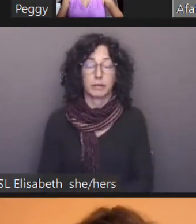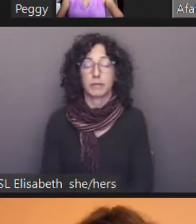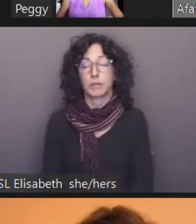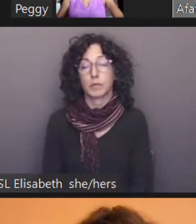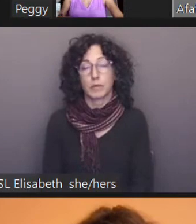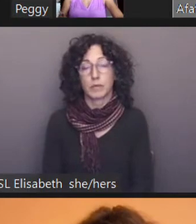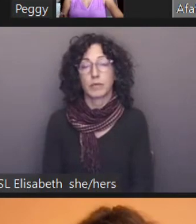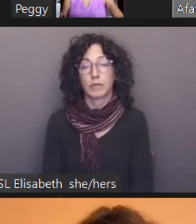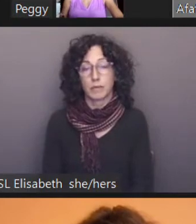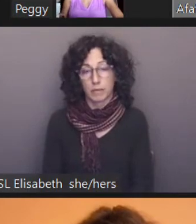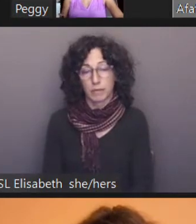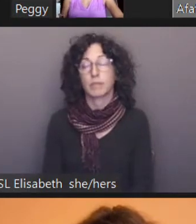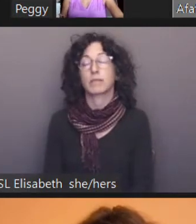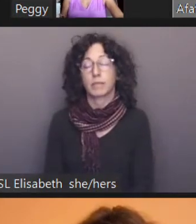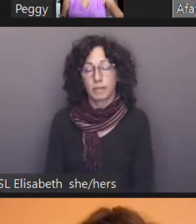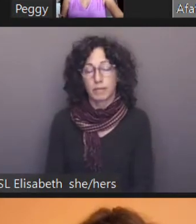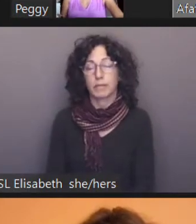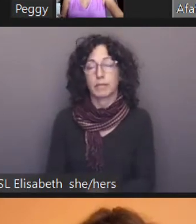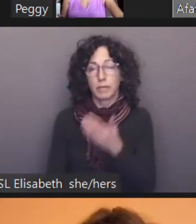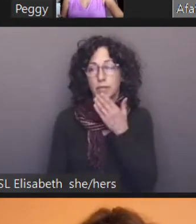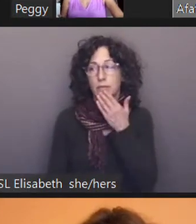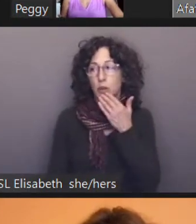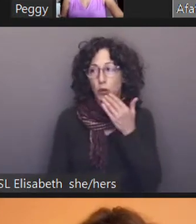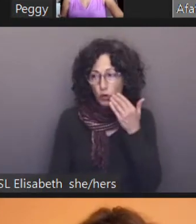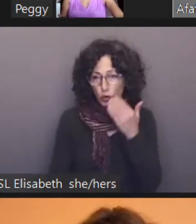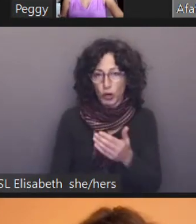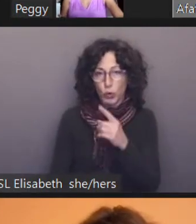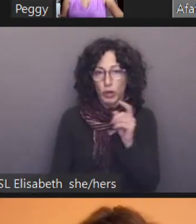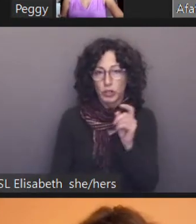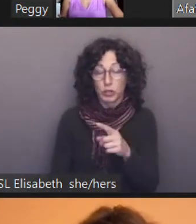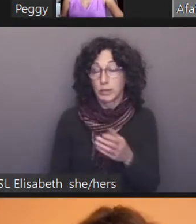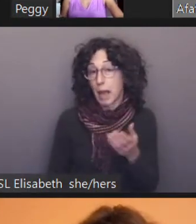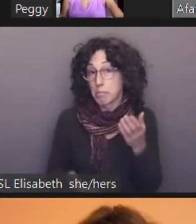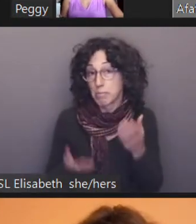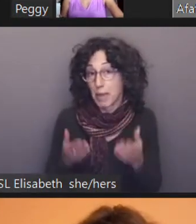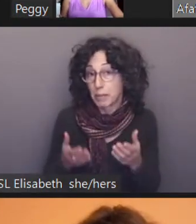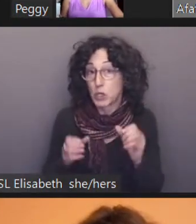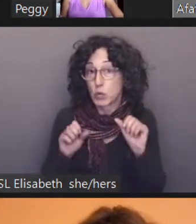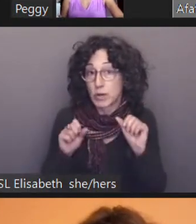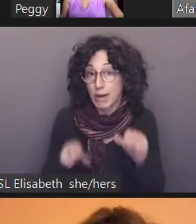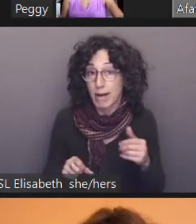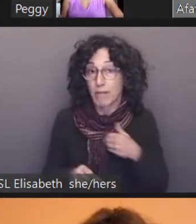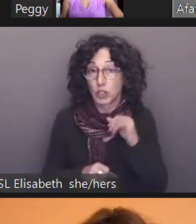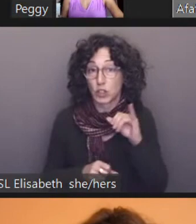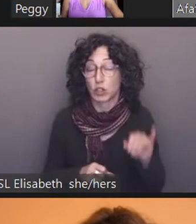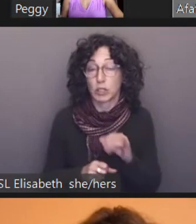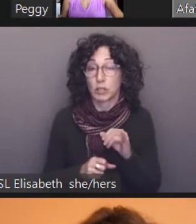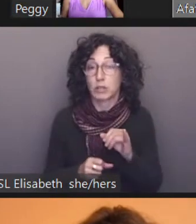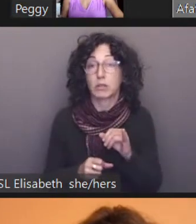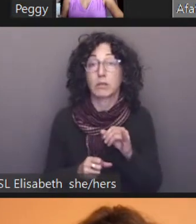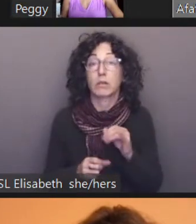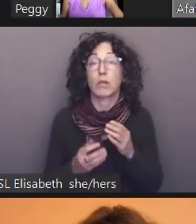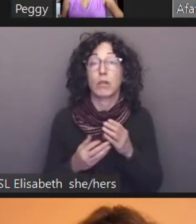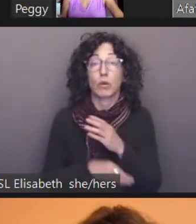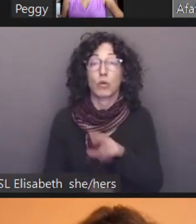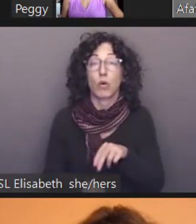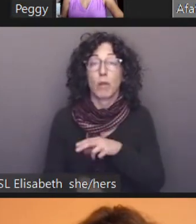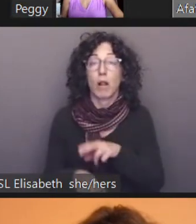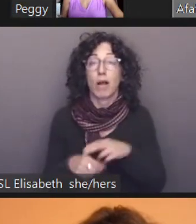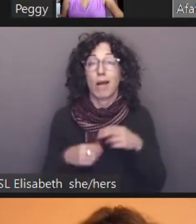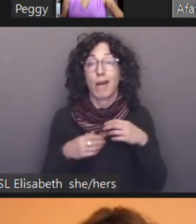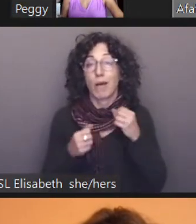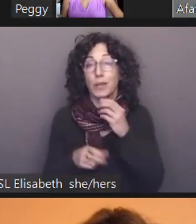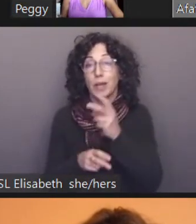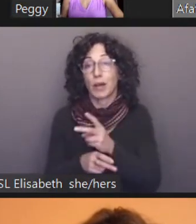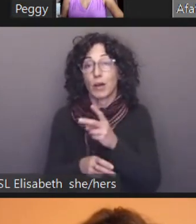These are also excellent questions. You may be able to get insurance through your usual healthcare provider, through your